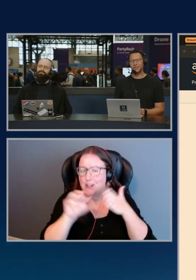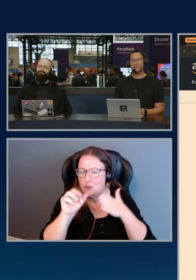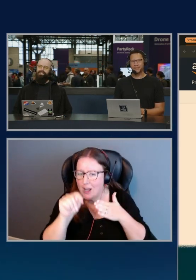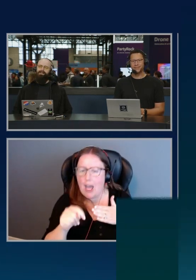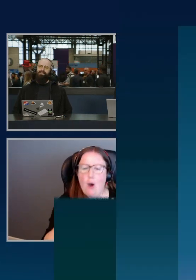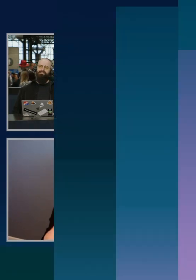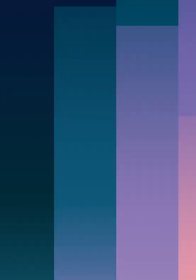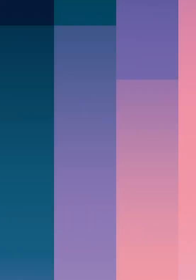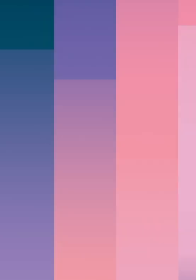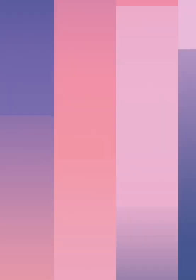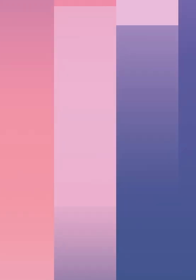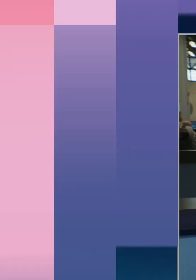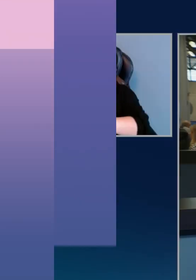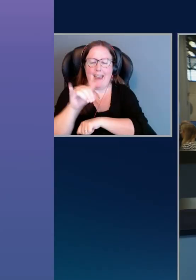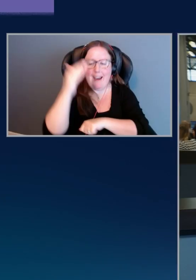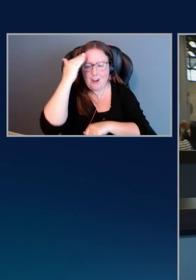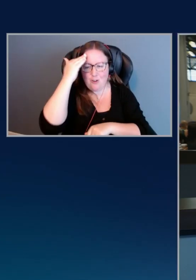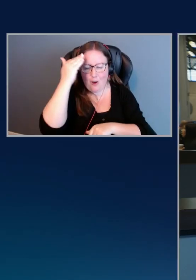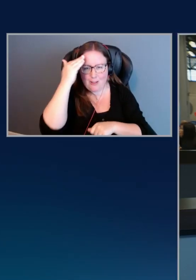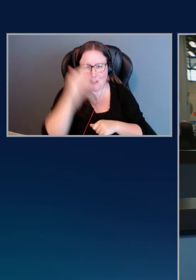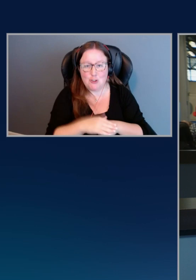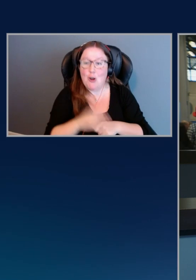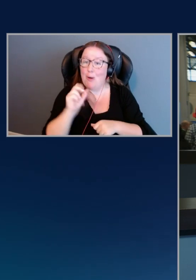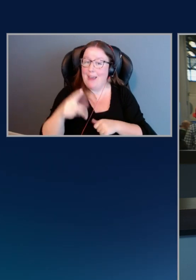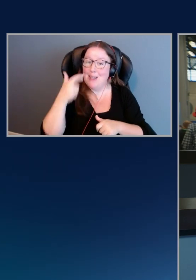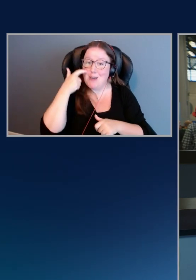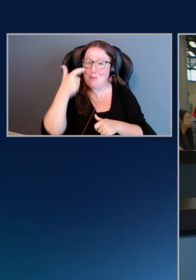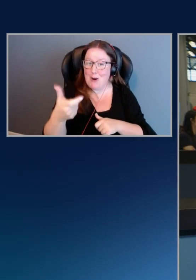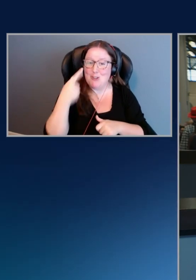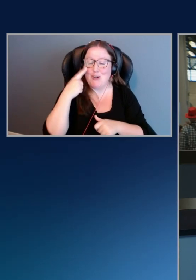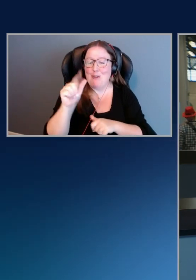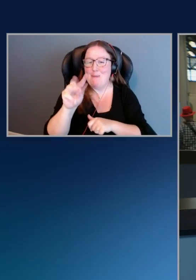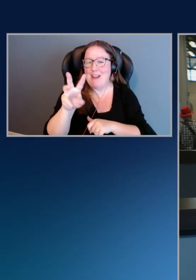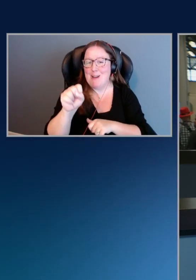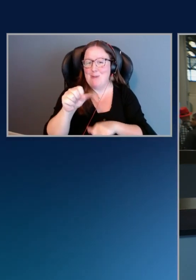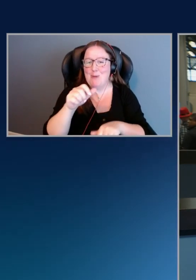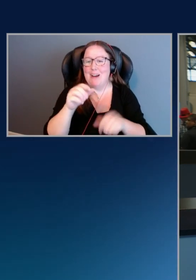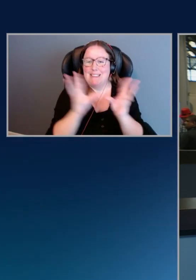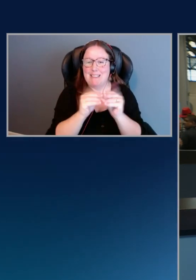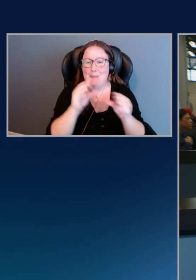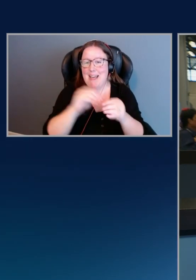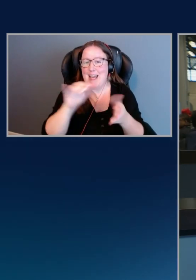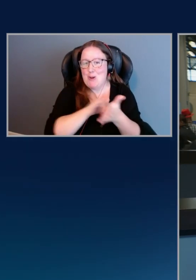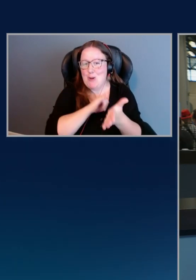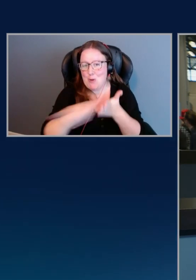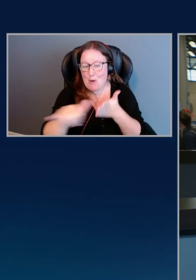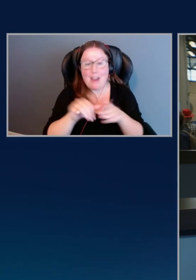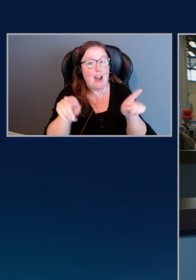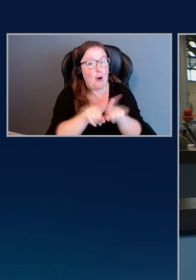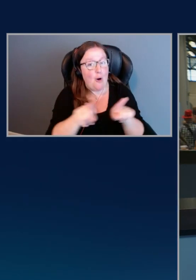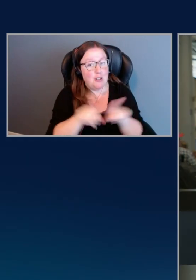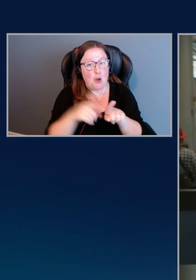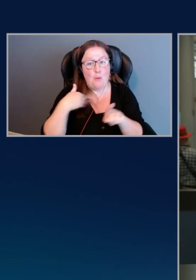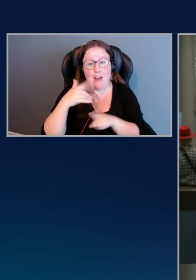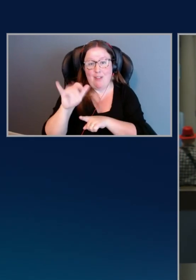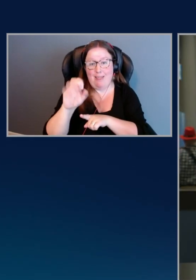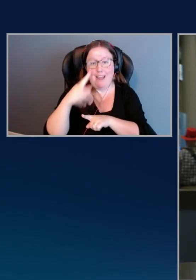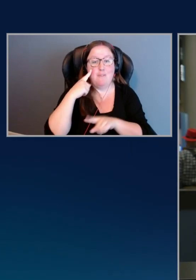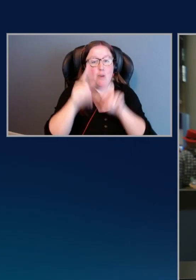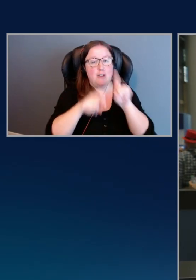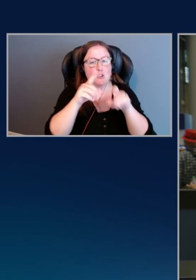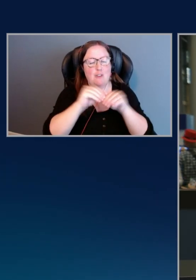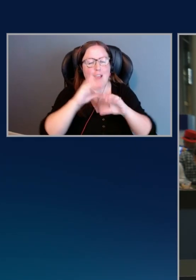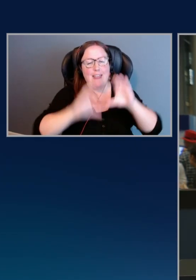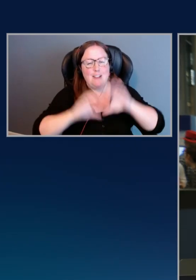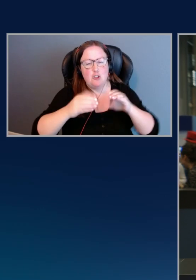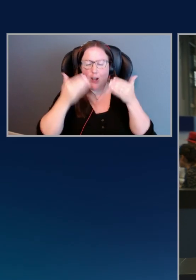that generative AI knowledge. All right. But stay tuned for more from the AWS Summit in New York. And also, we have a link to the survey in the chat. So go ahead and